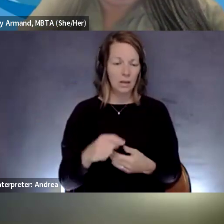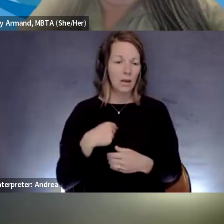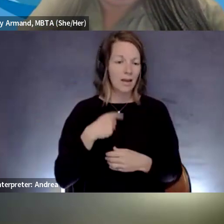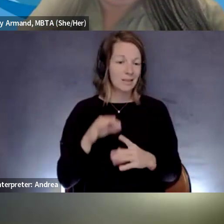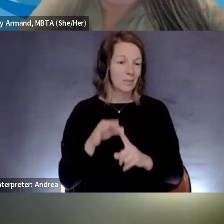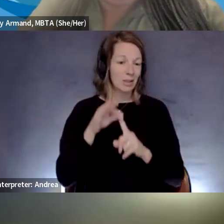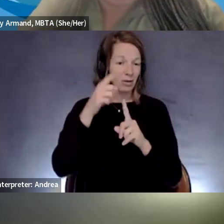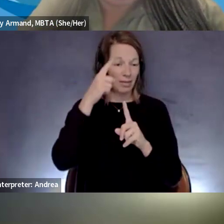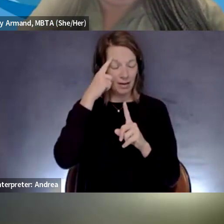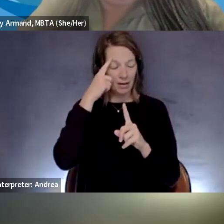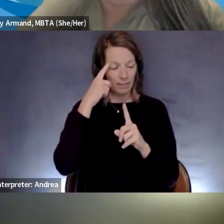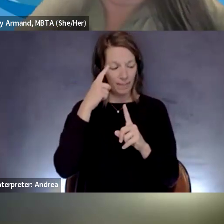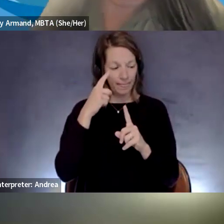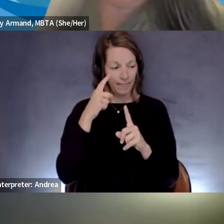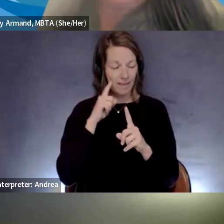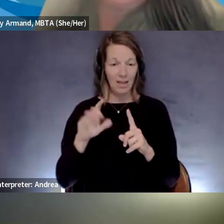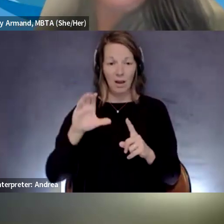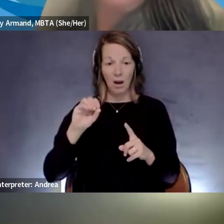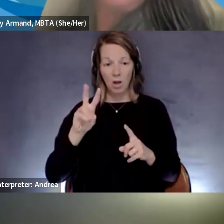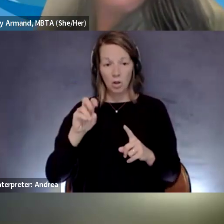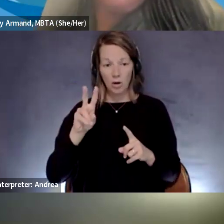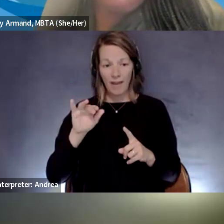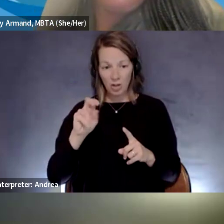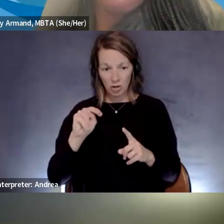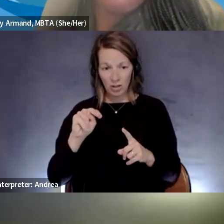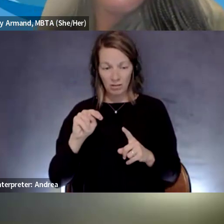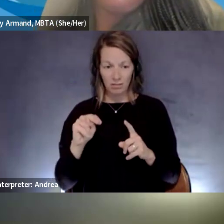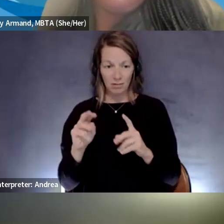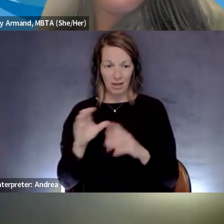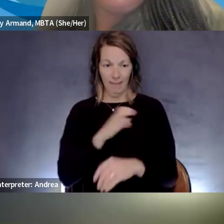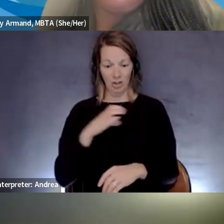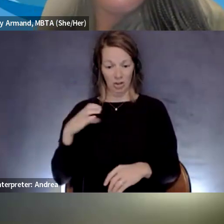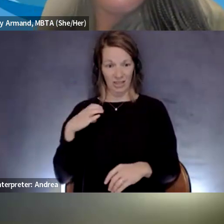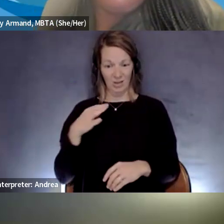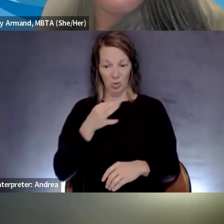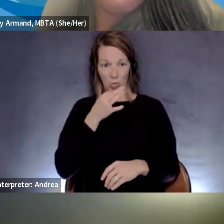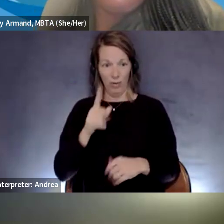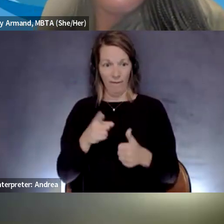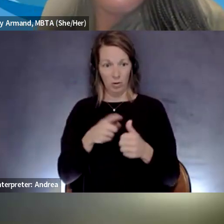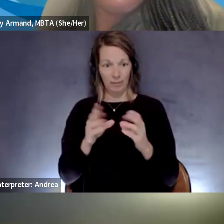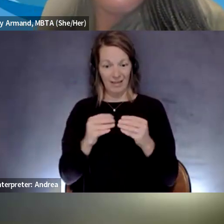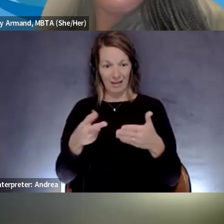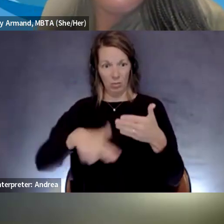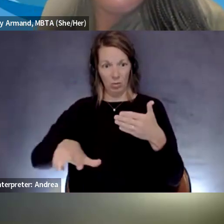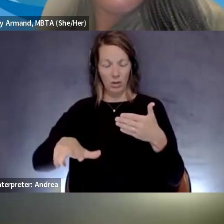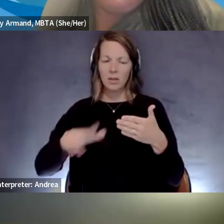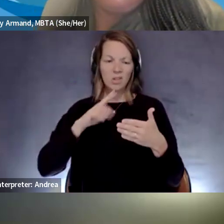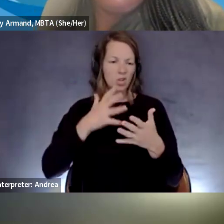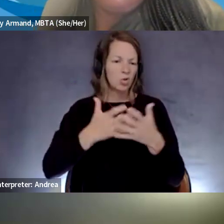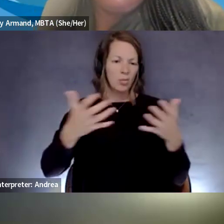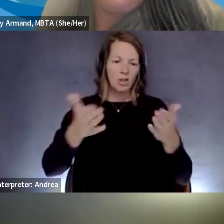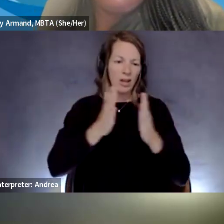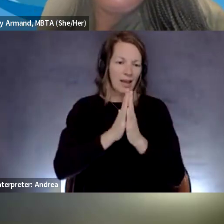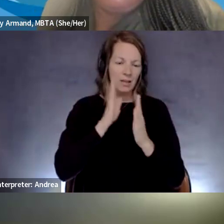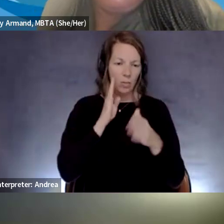especially given that the Conservation Commission, first meeting of the Conservation Commission is in 3 weeks, it's just way too much to ask that